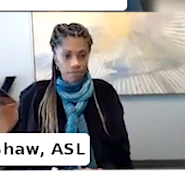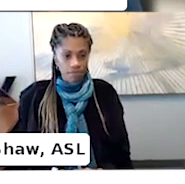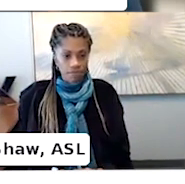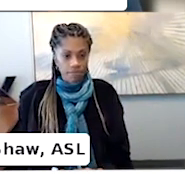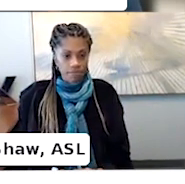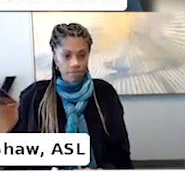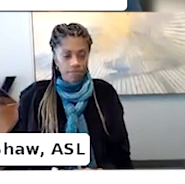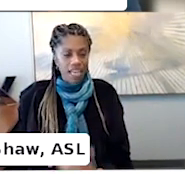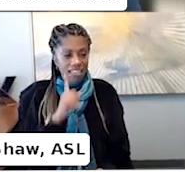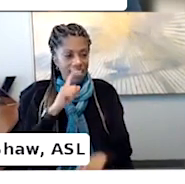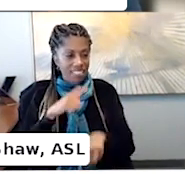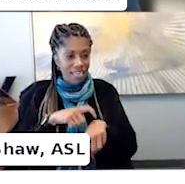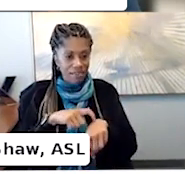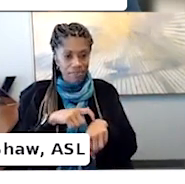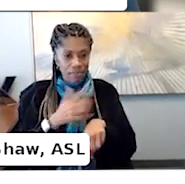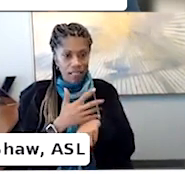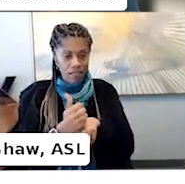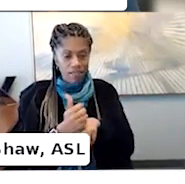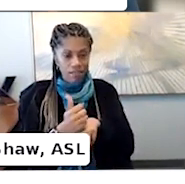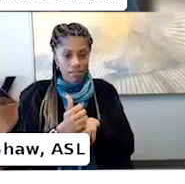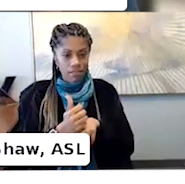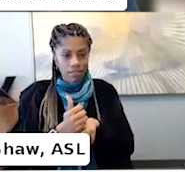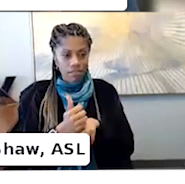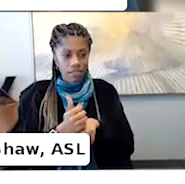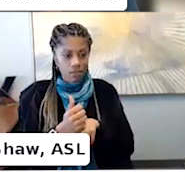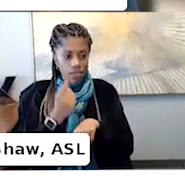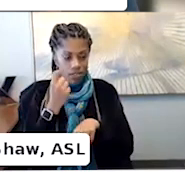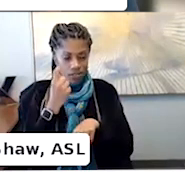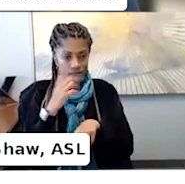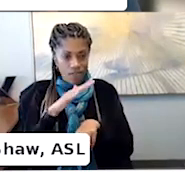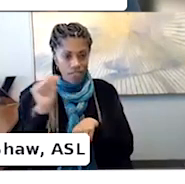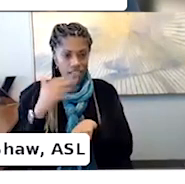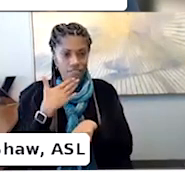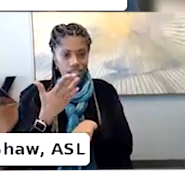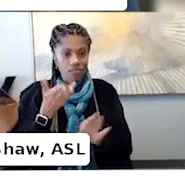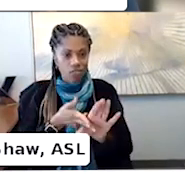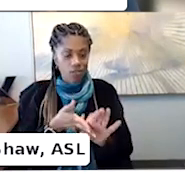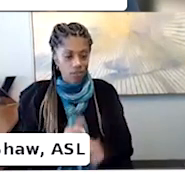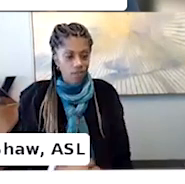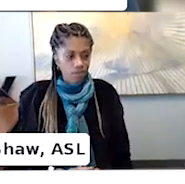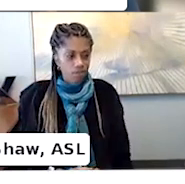a few more minutes. But if anyone else has to leave, we thank you for joining us.